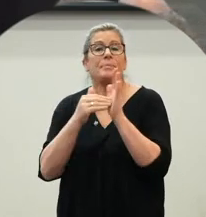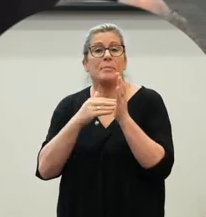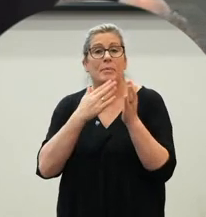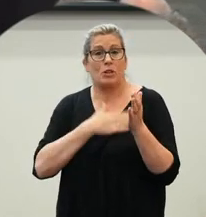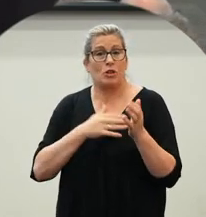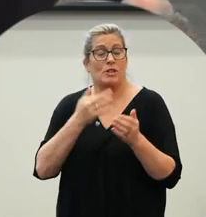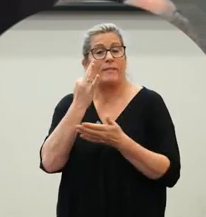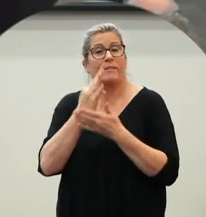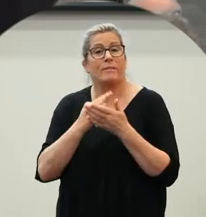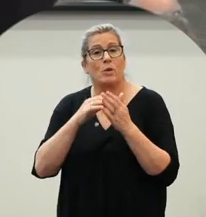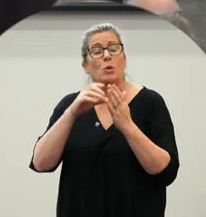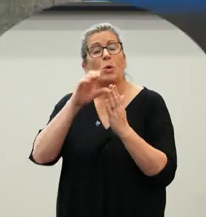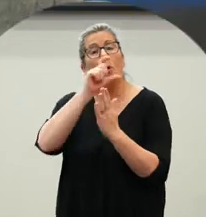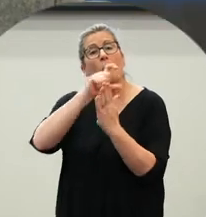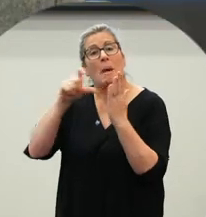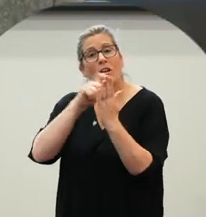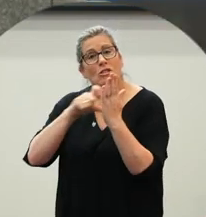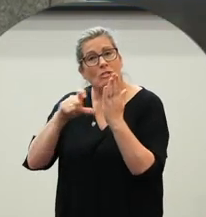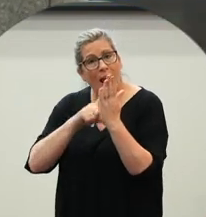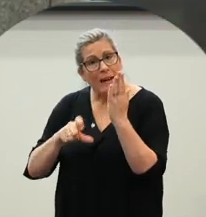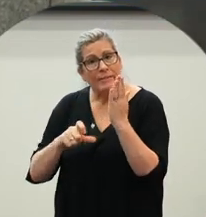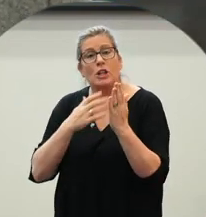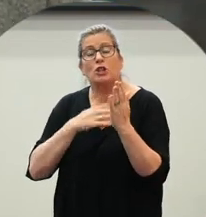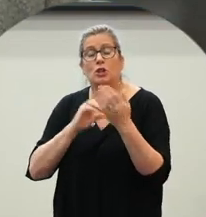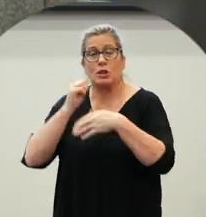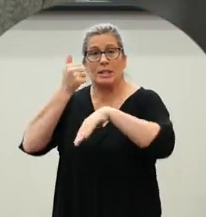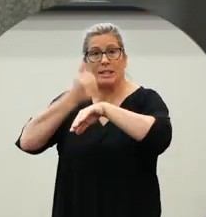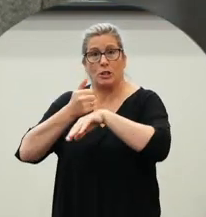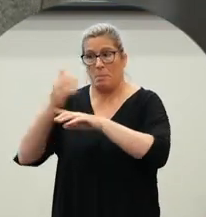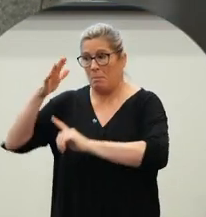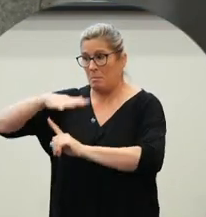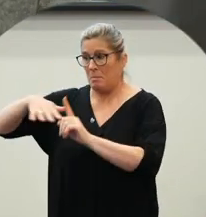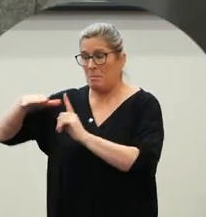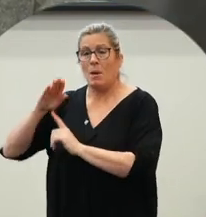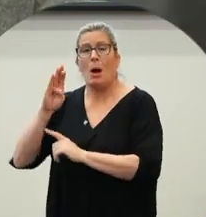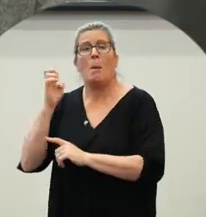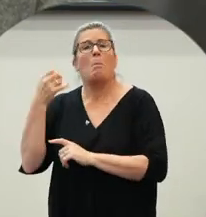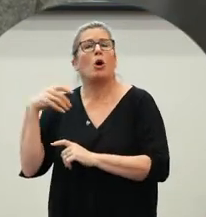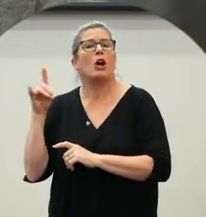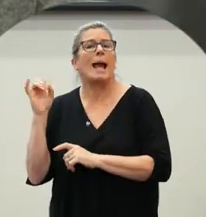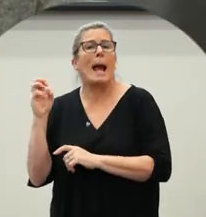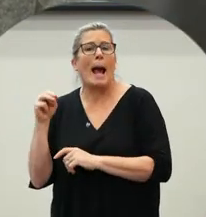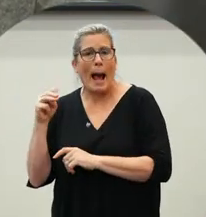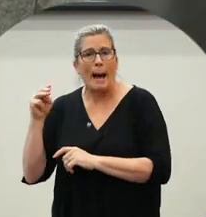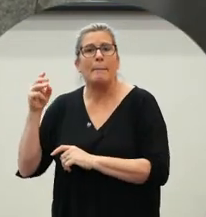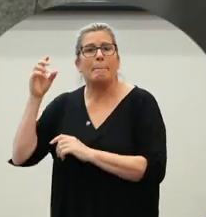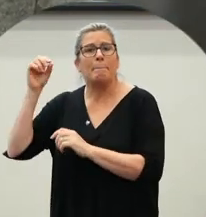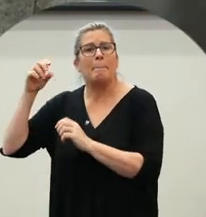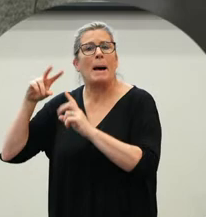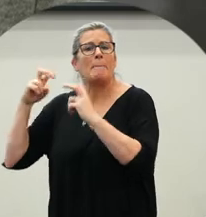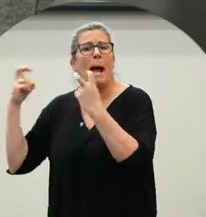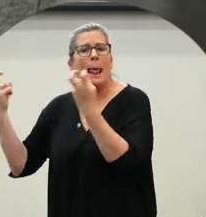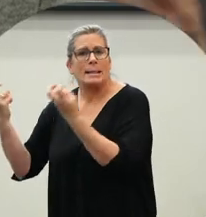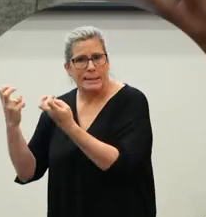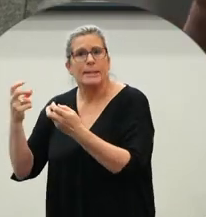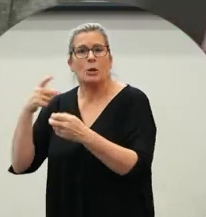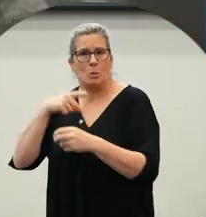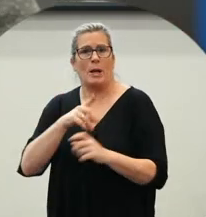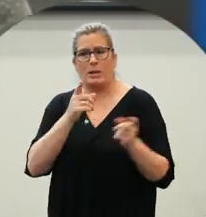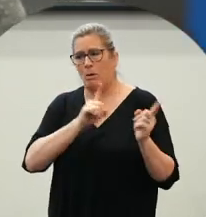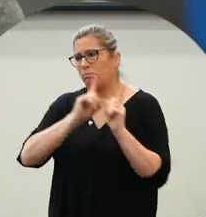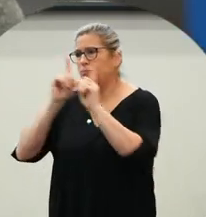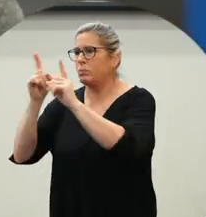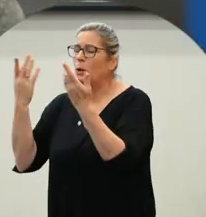paragraphs, but it's just to kind of set the scene in Buckingham Palace when Rose Dugdale is presented to Queen Elizabeth as a debutante,